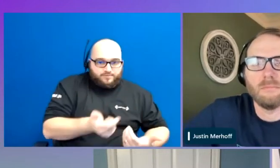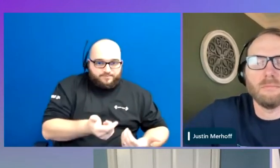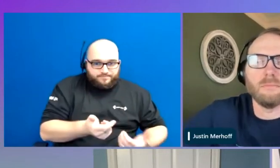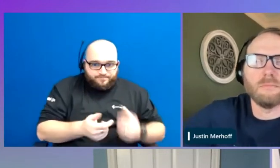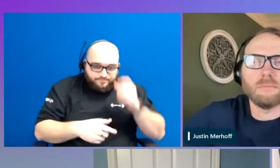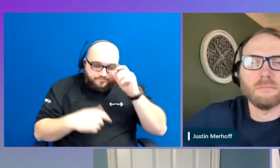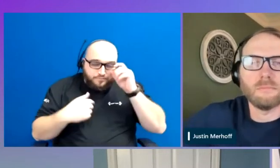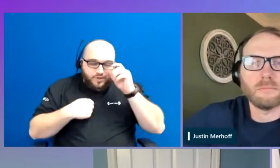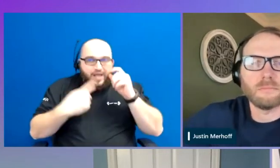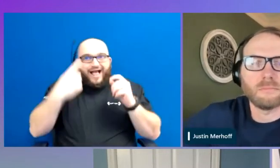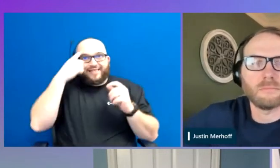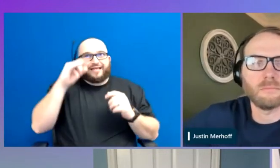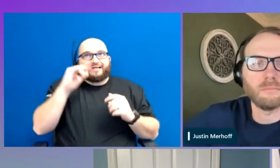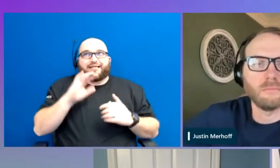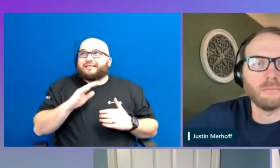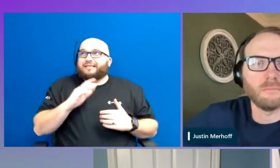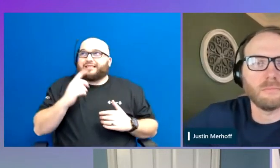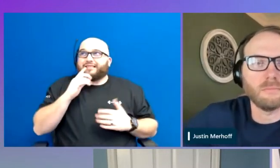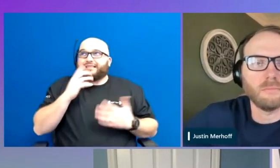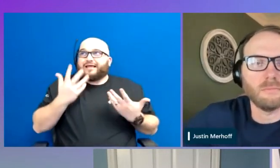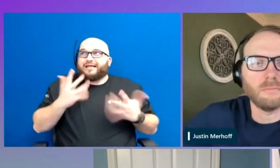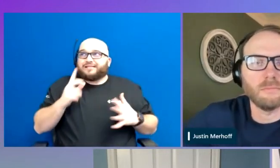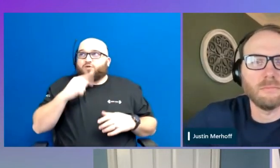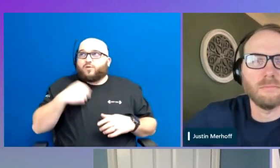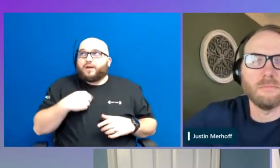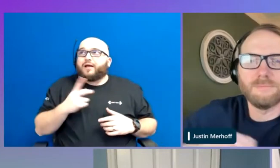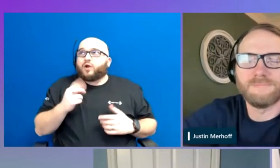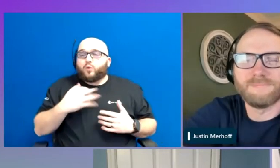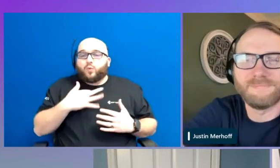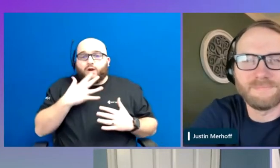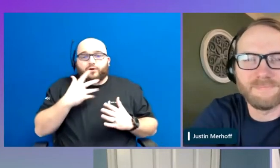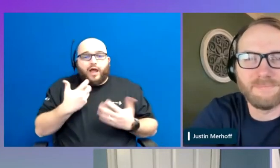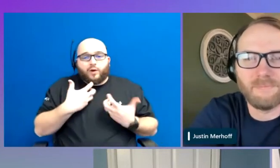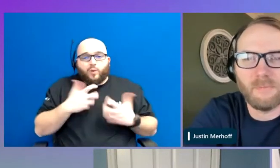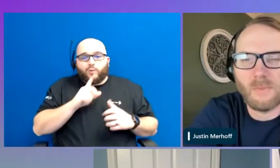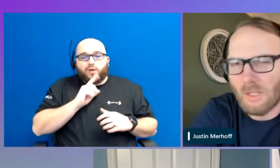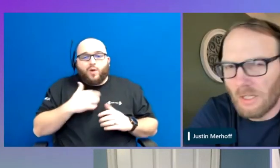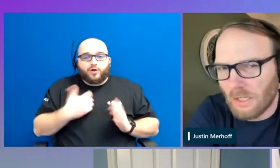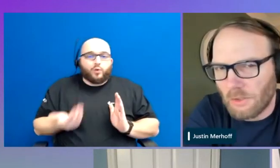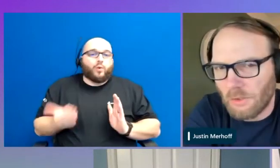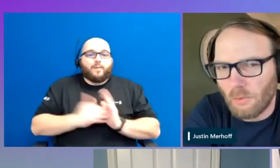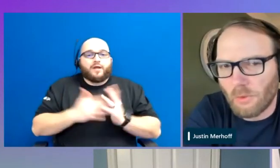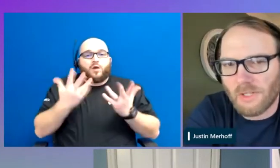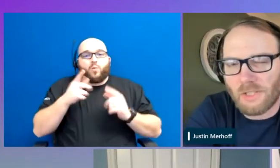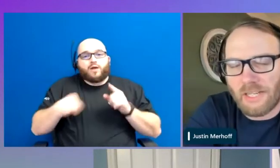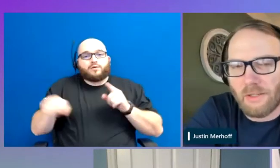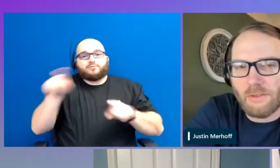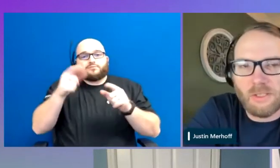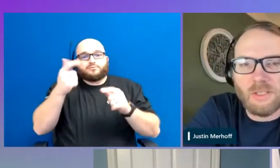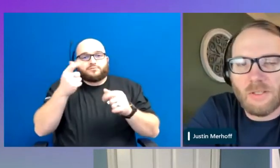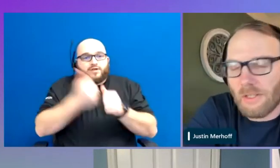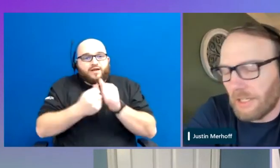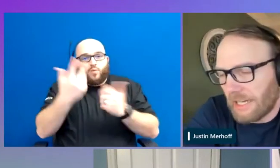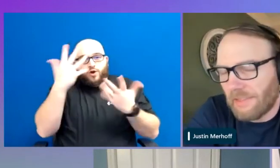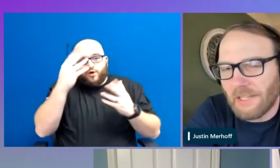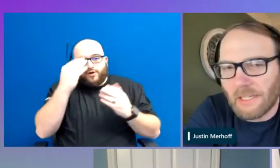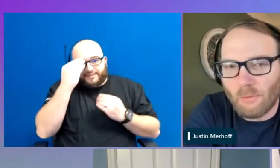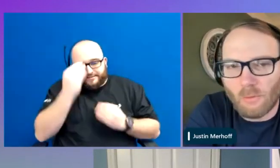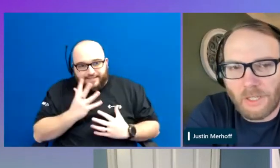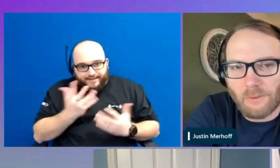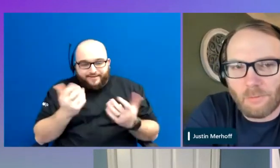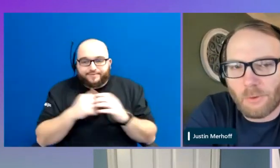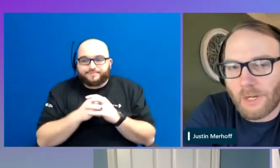I think that's it for me, really. And I didn't want to like repeat what's already been said. No worries. And I